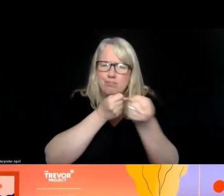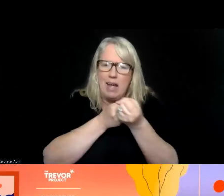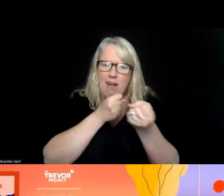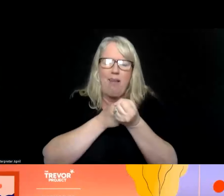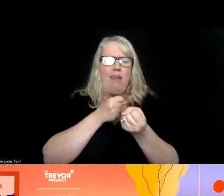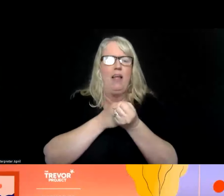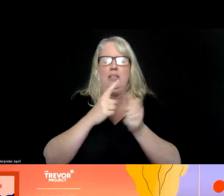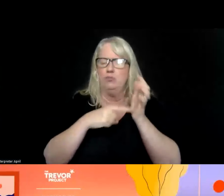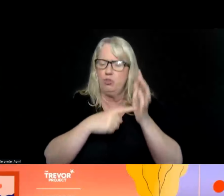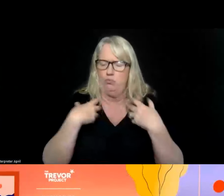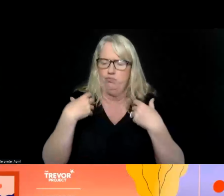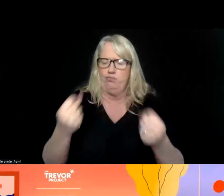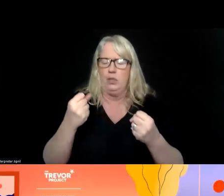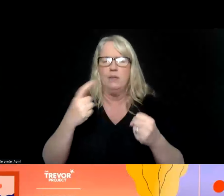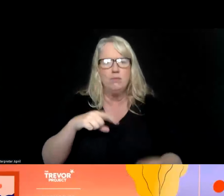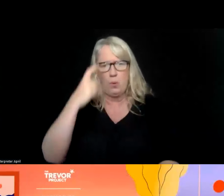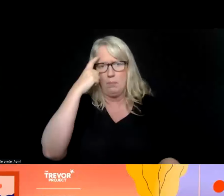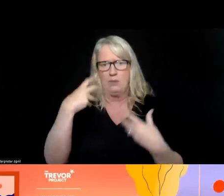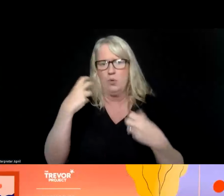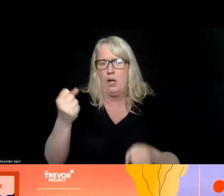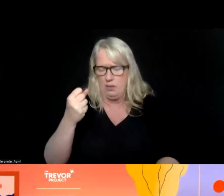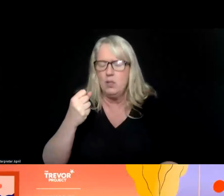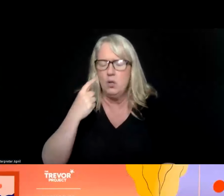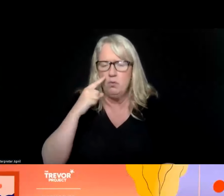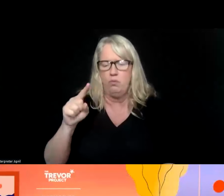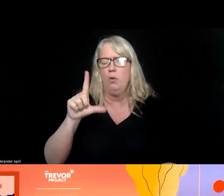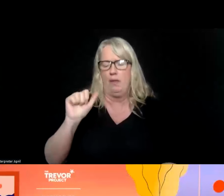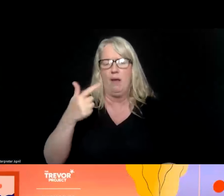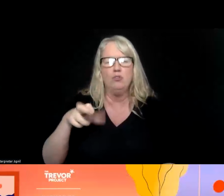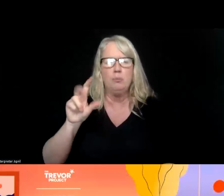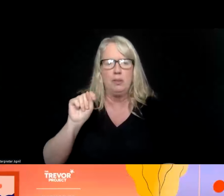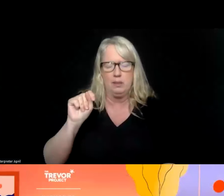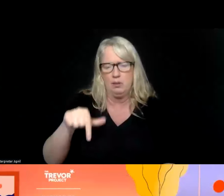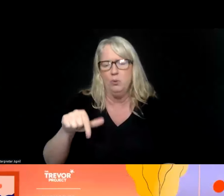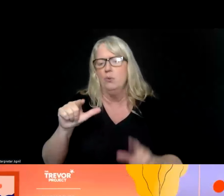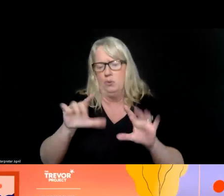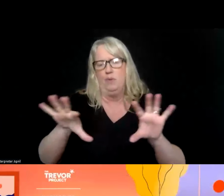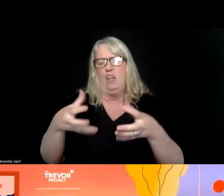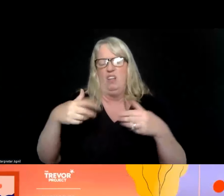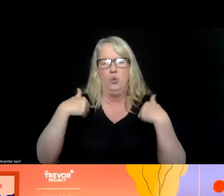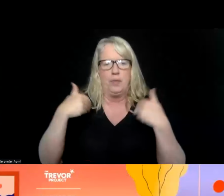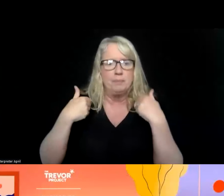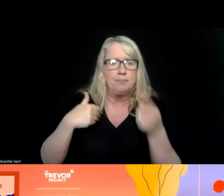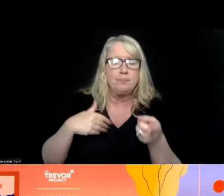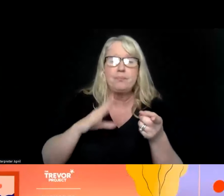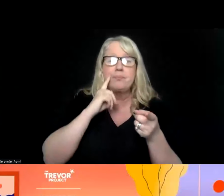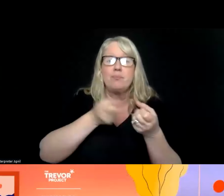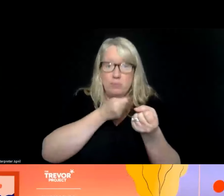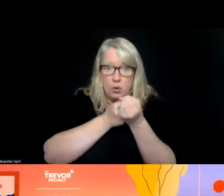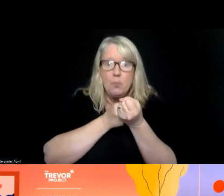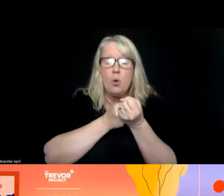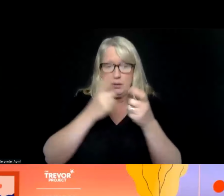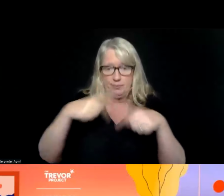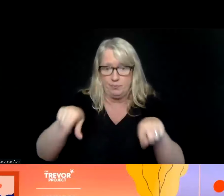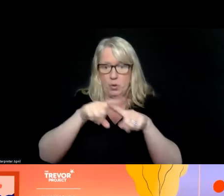building resilience and supporting mental health for LGBTQ youth. Next slide. And it's not only important to surround LGBTQ